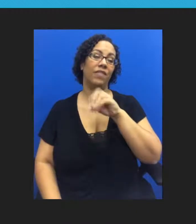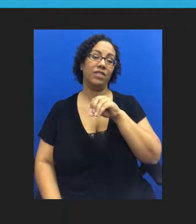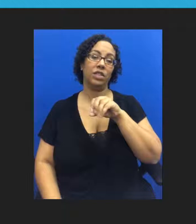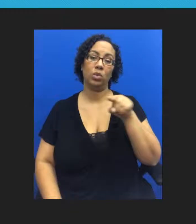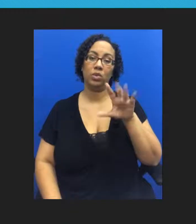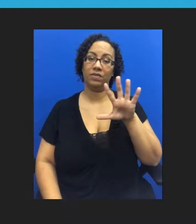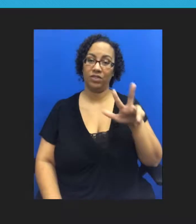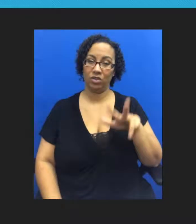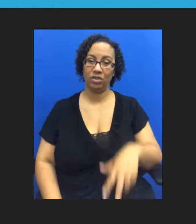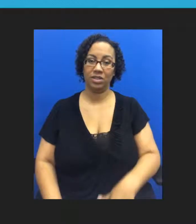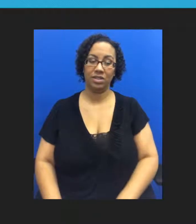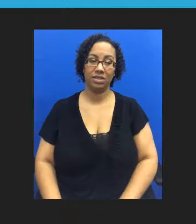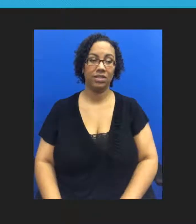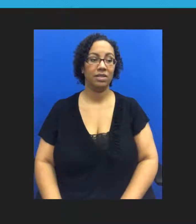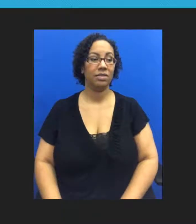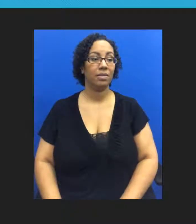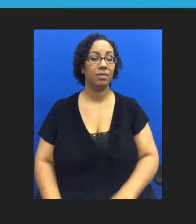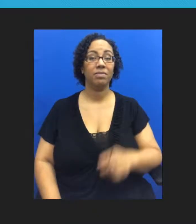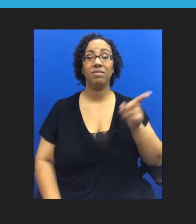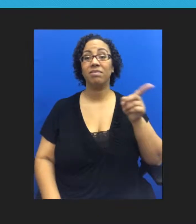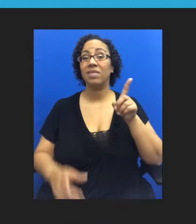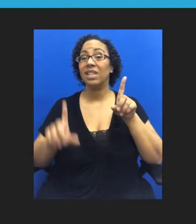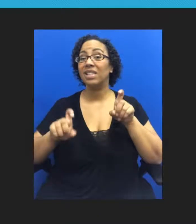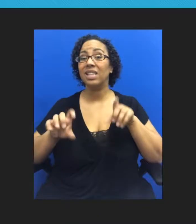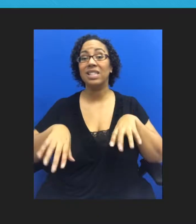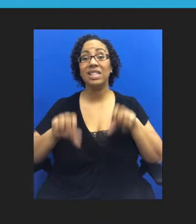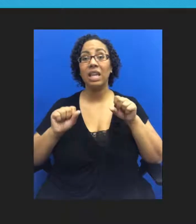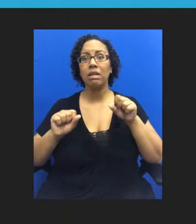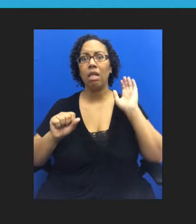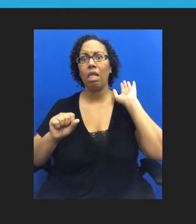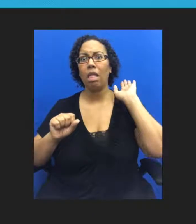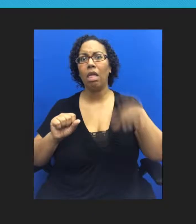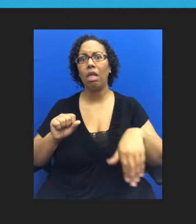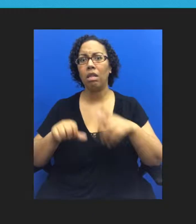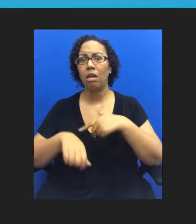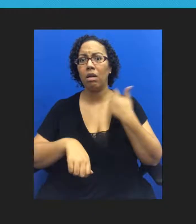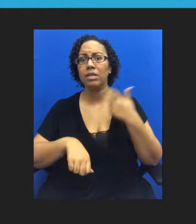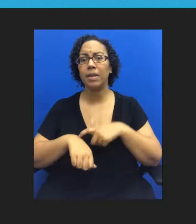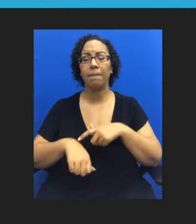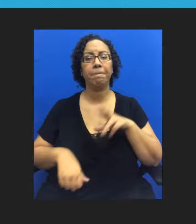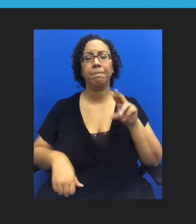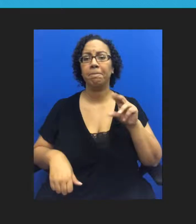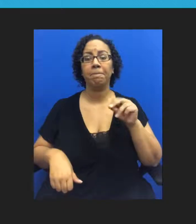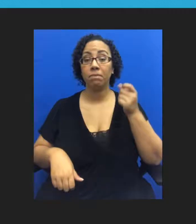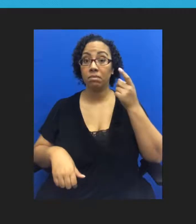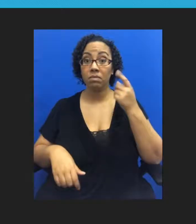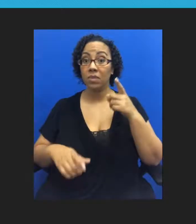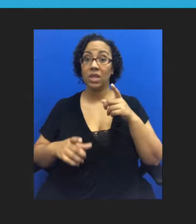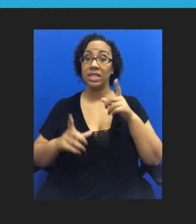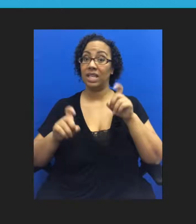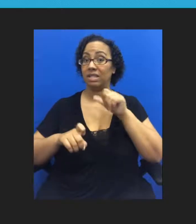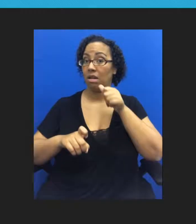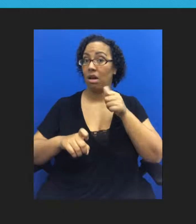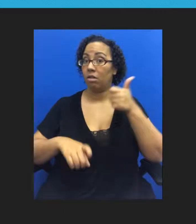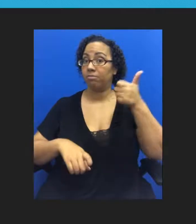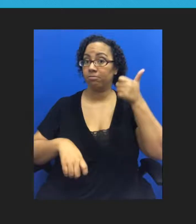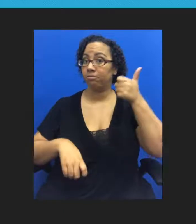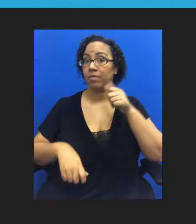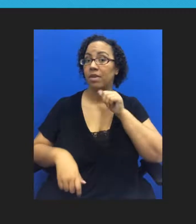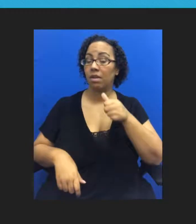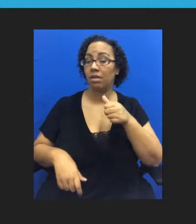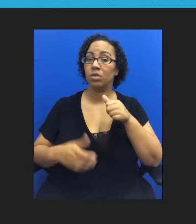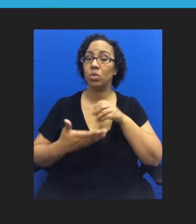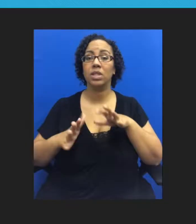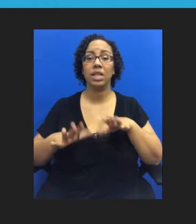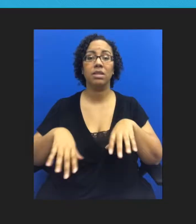questions, reading has 40 to 43 questions, and language has 50 to 53 questions. The test is